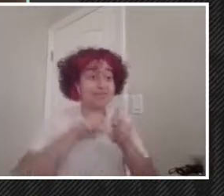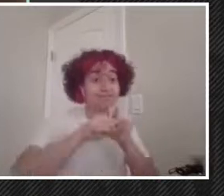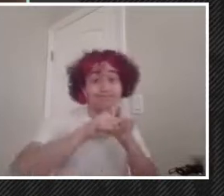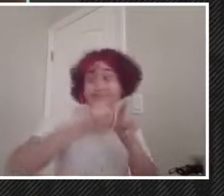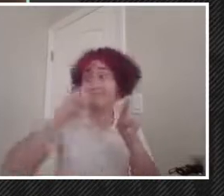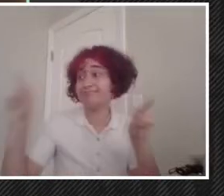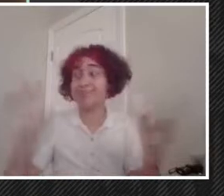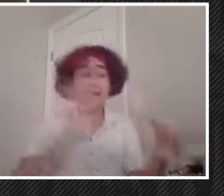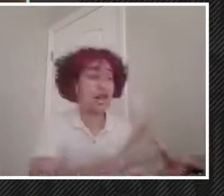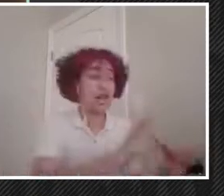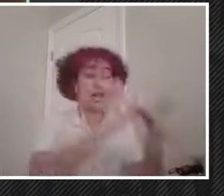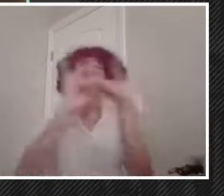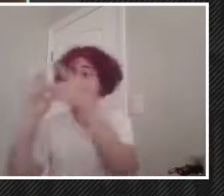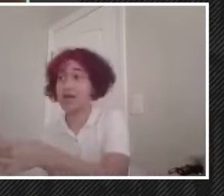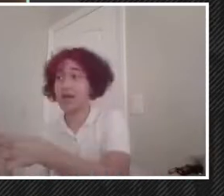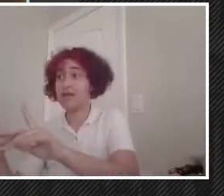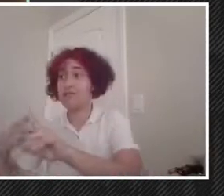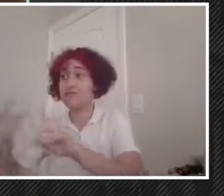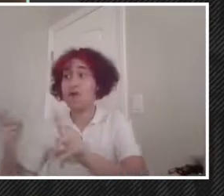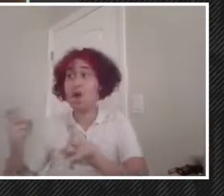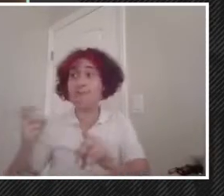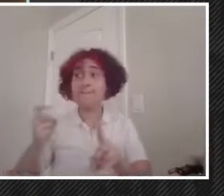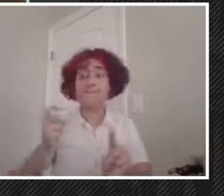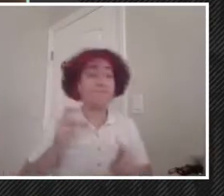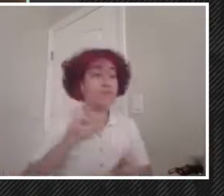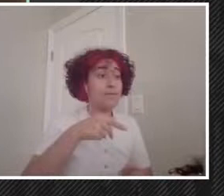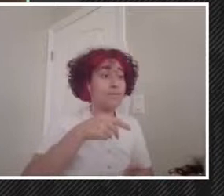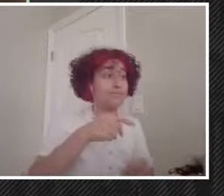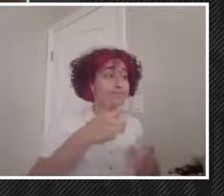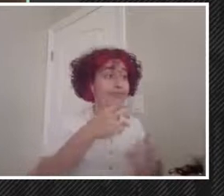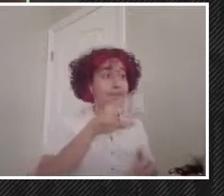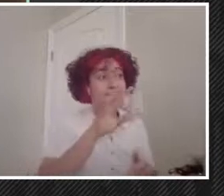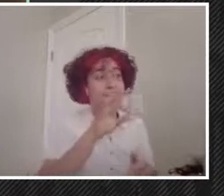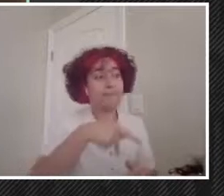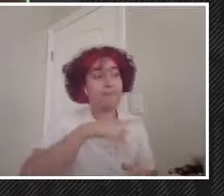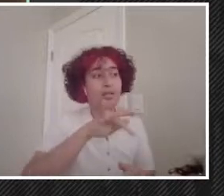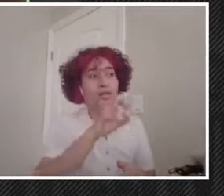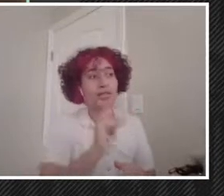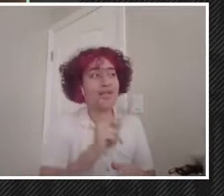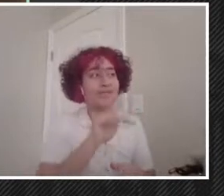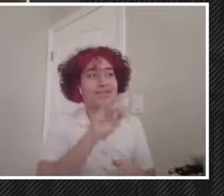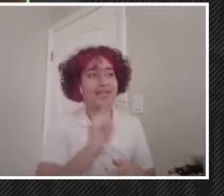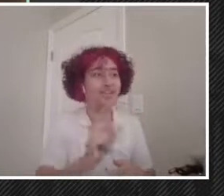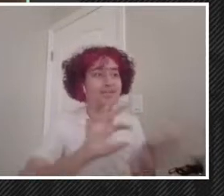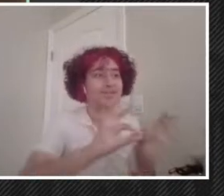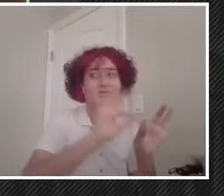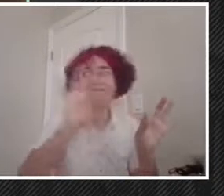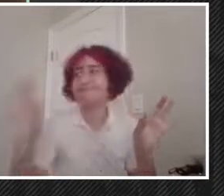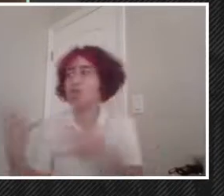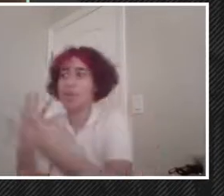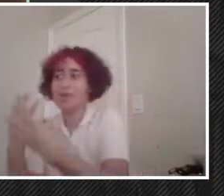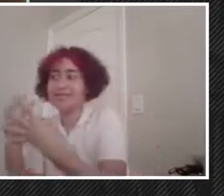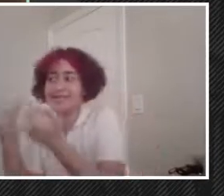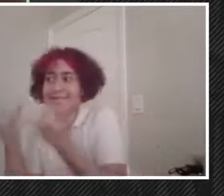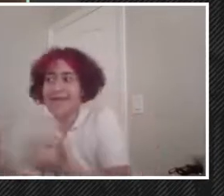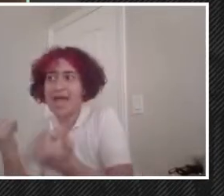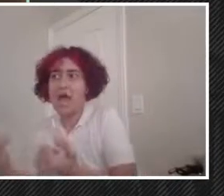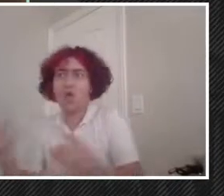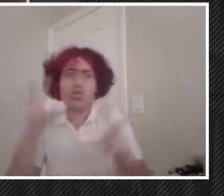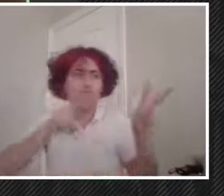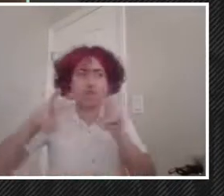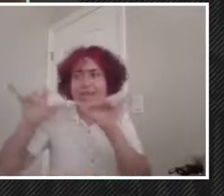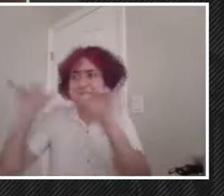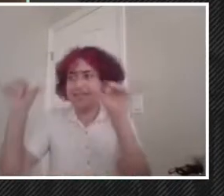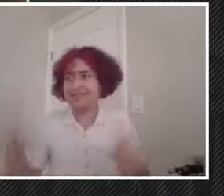straight line from the plantations to mass surveillance and the open air prison systems in the communities that I grew up in Los Angeles, where we